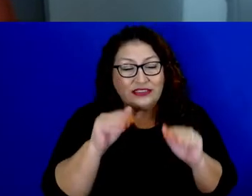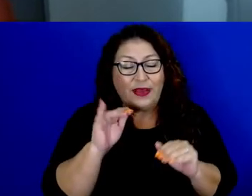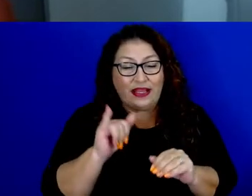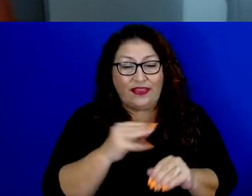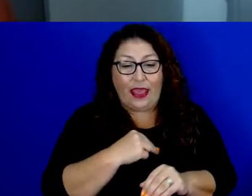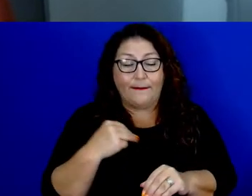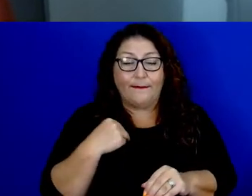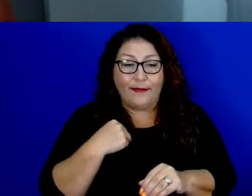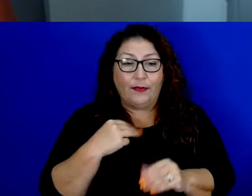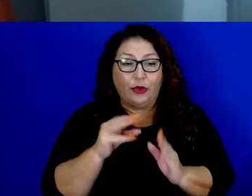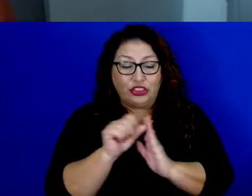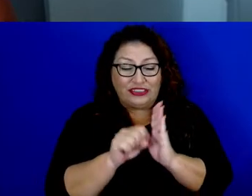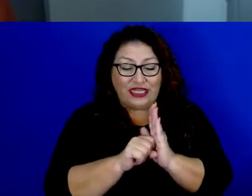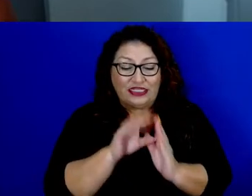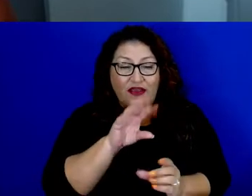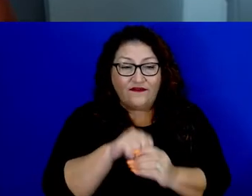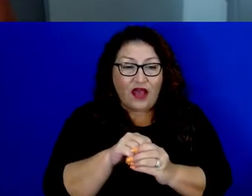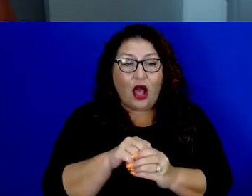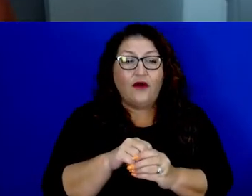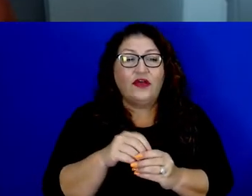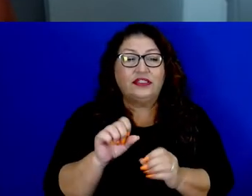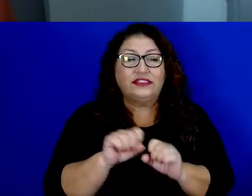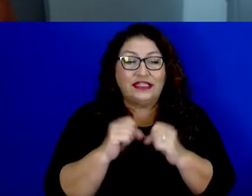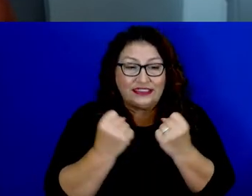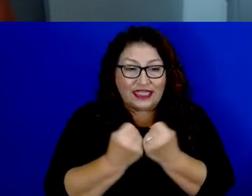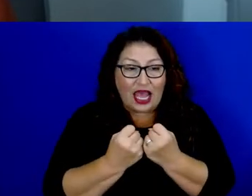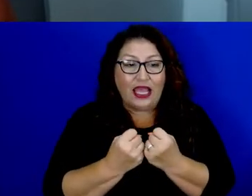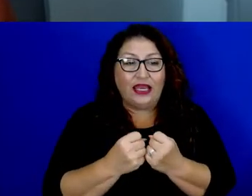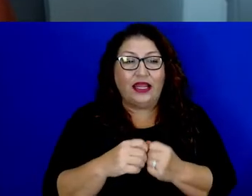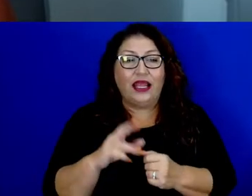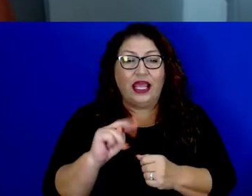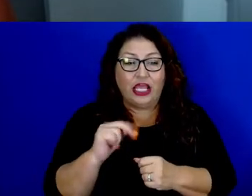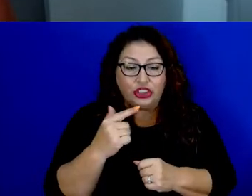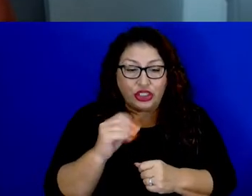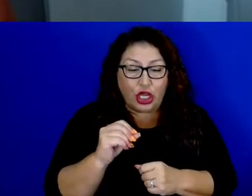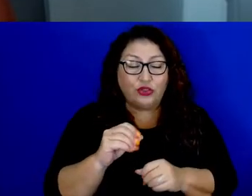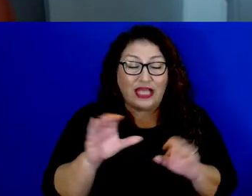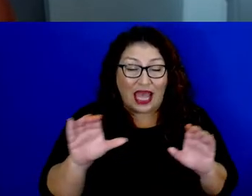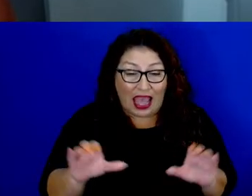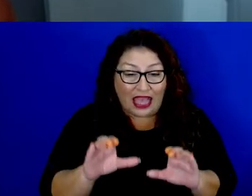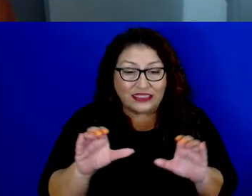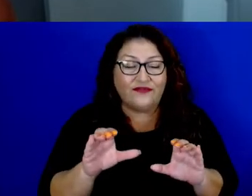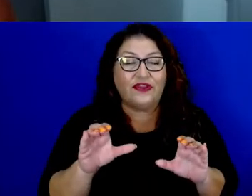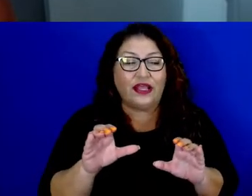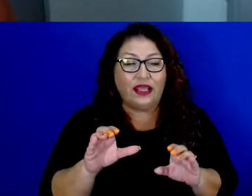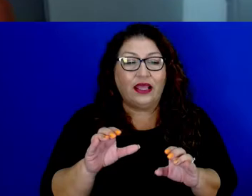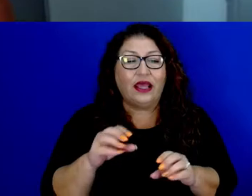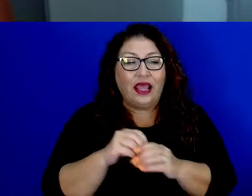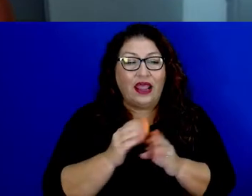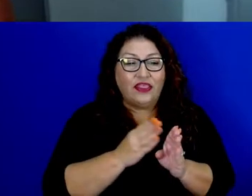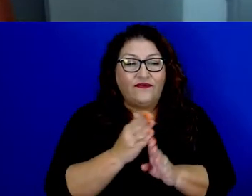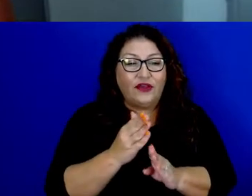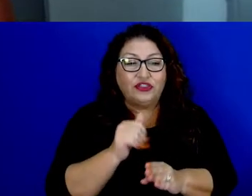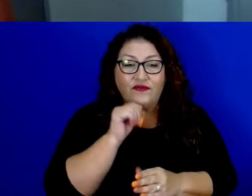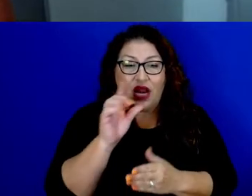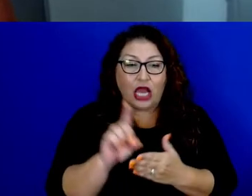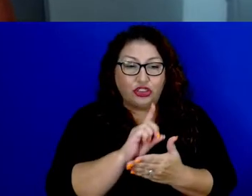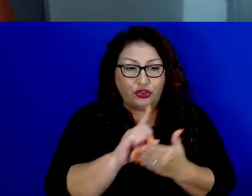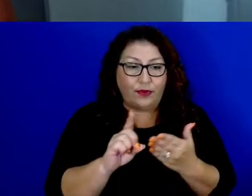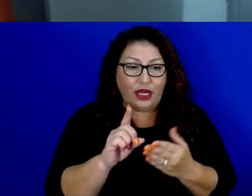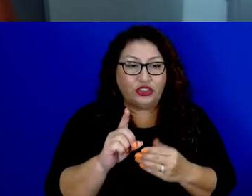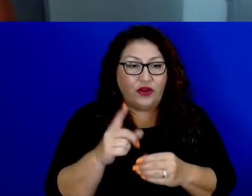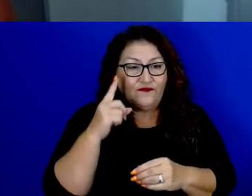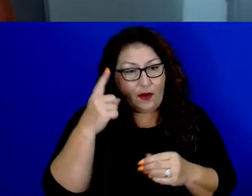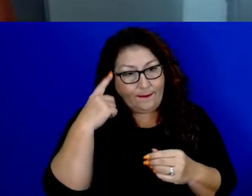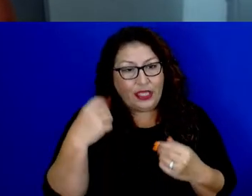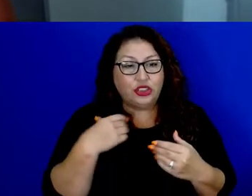civil society, NGOs, actively in the fields of non-discrimination, fundamental rights, in the implementation of some